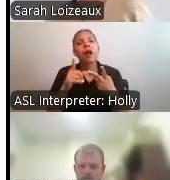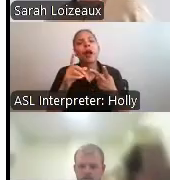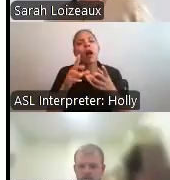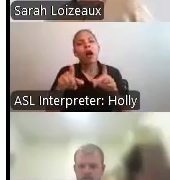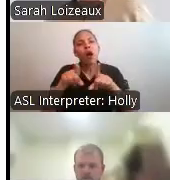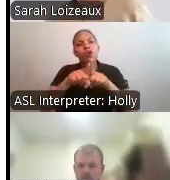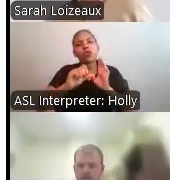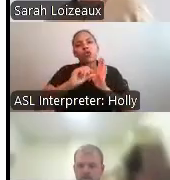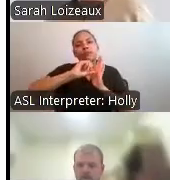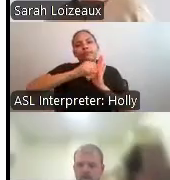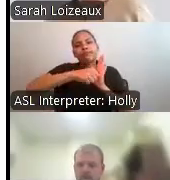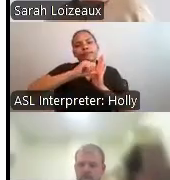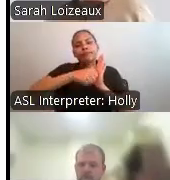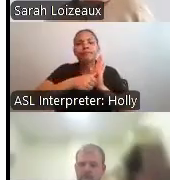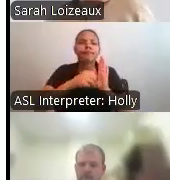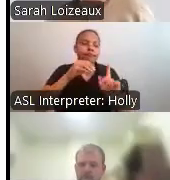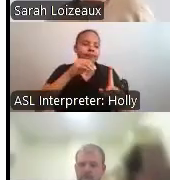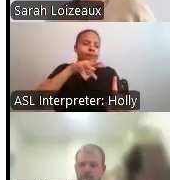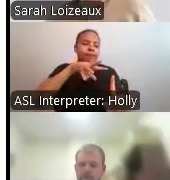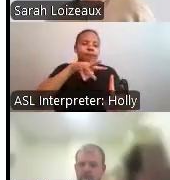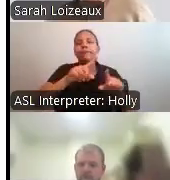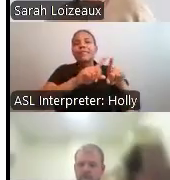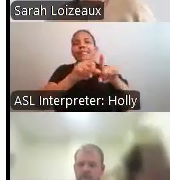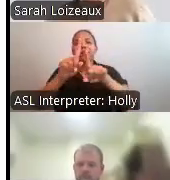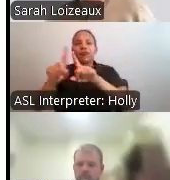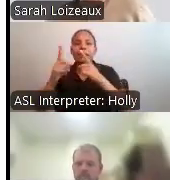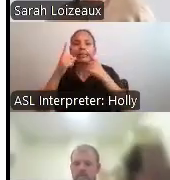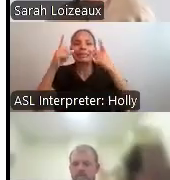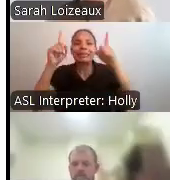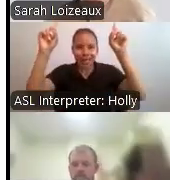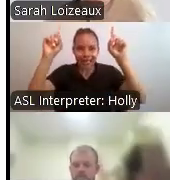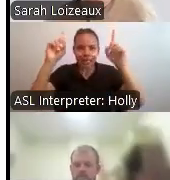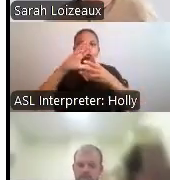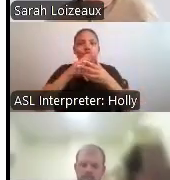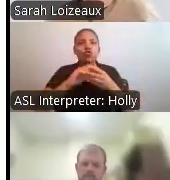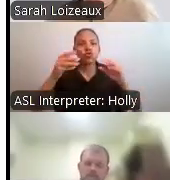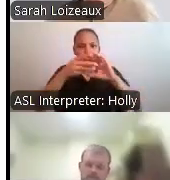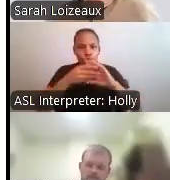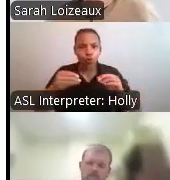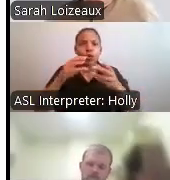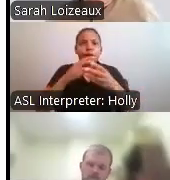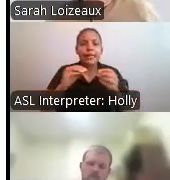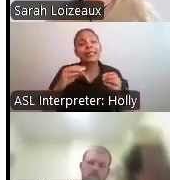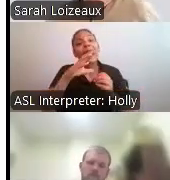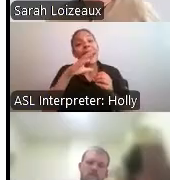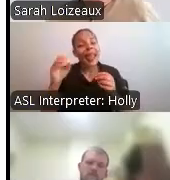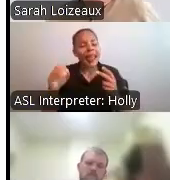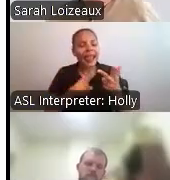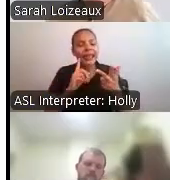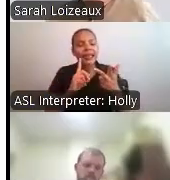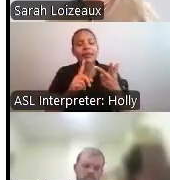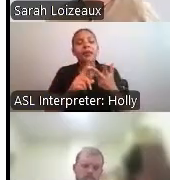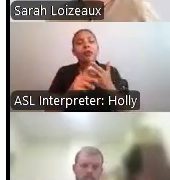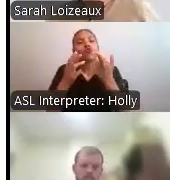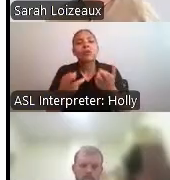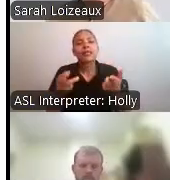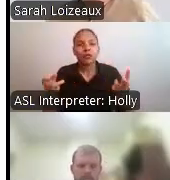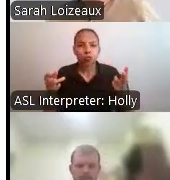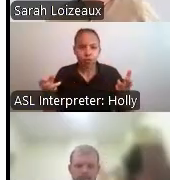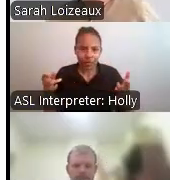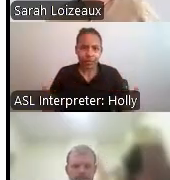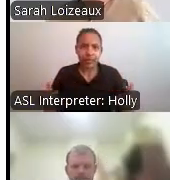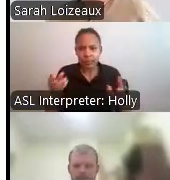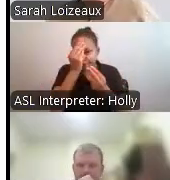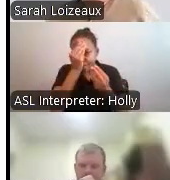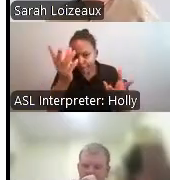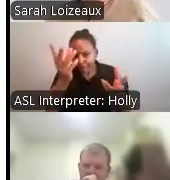condition, and then making sure we're promoting those available resources to show that that support is available. So you might have